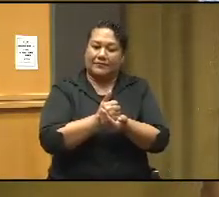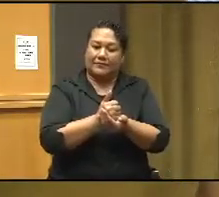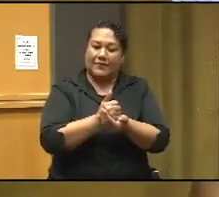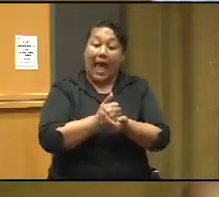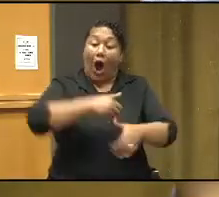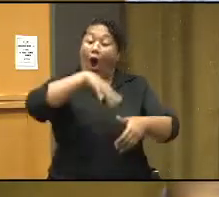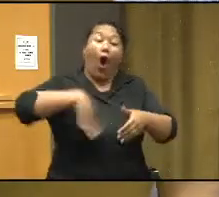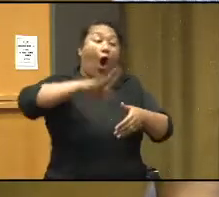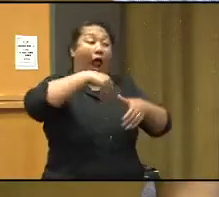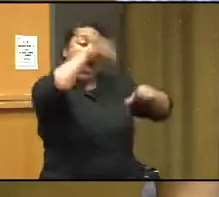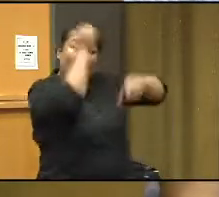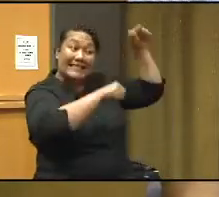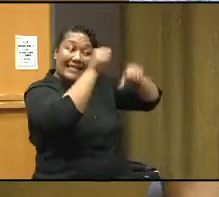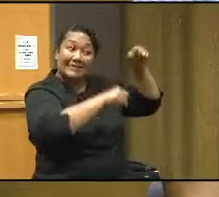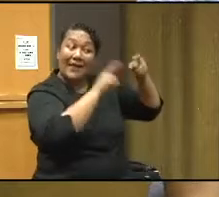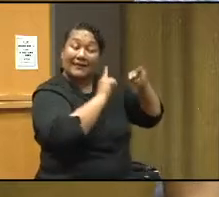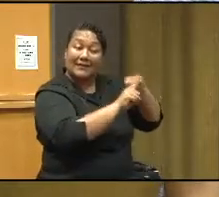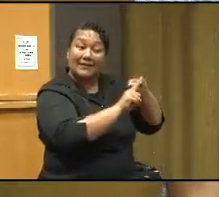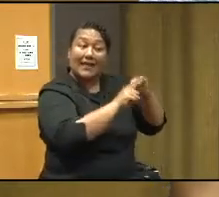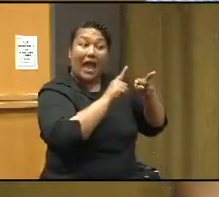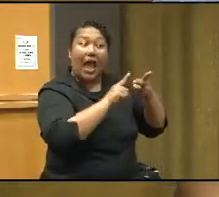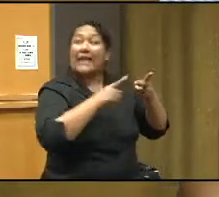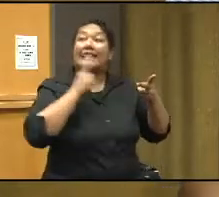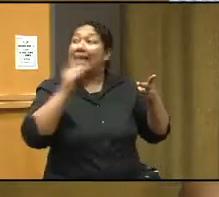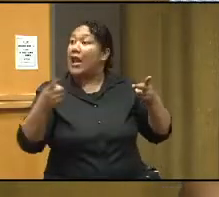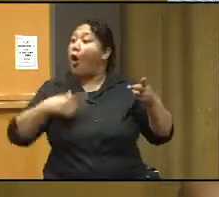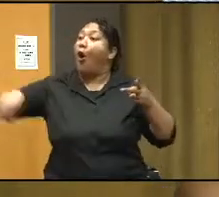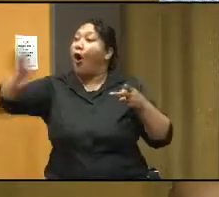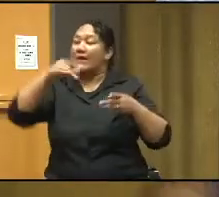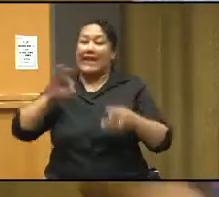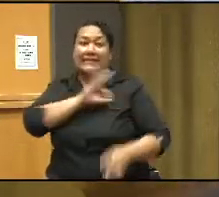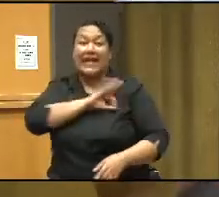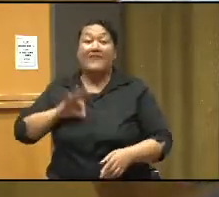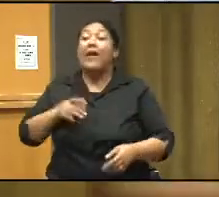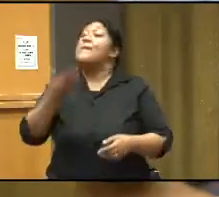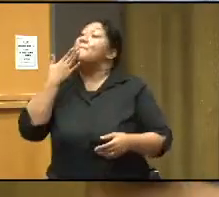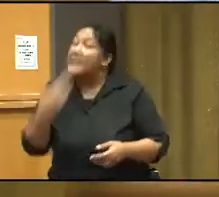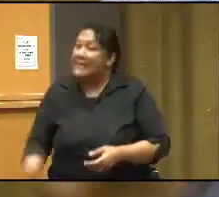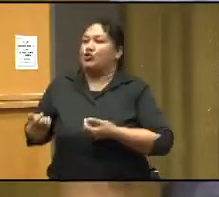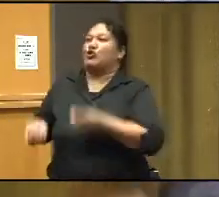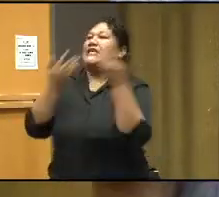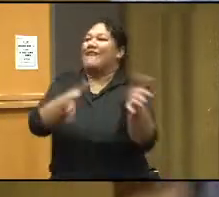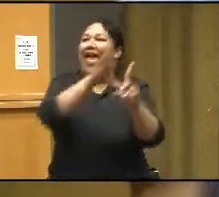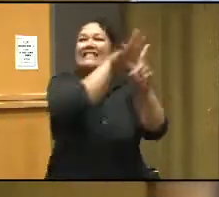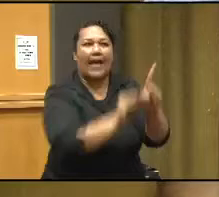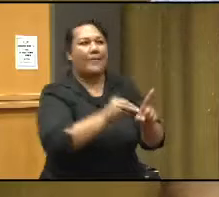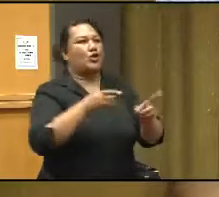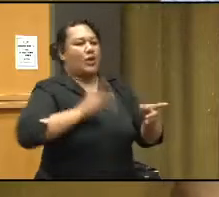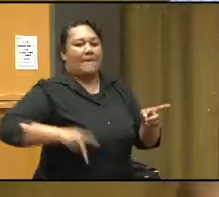assessments, and I'm telling my staff as well, add a line, give examples from the Pacific. What's happening in Europe, contrast it with the